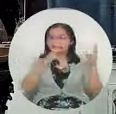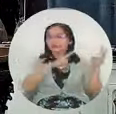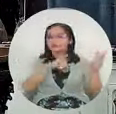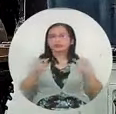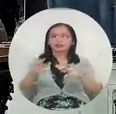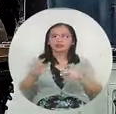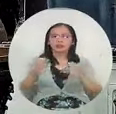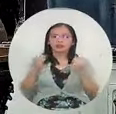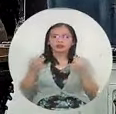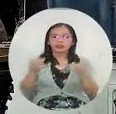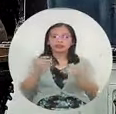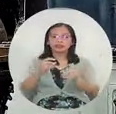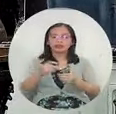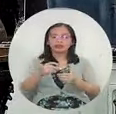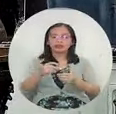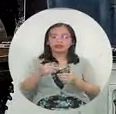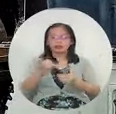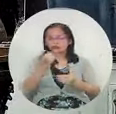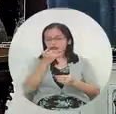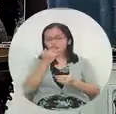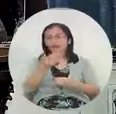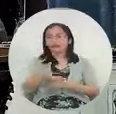wrong.